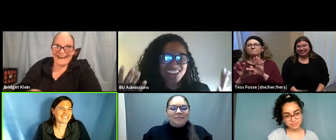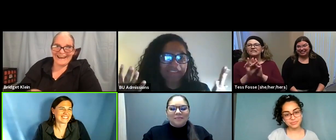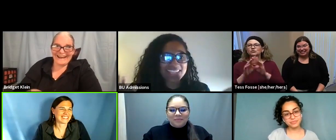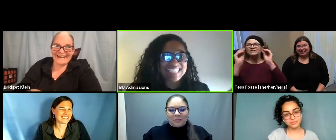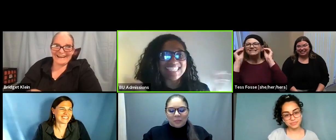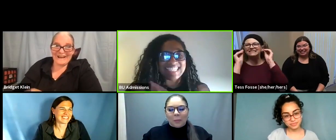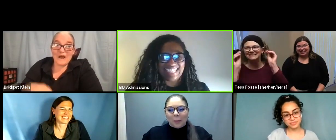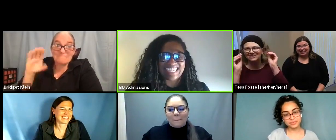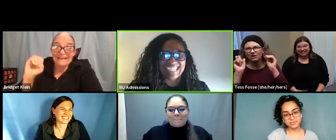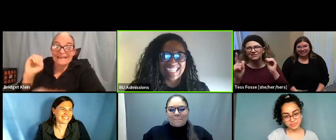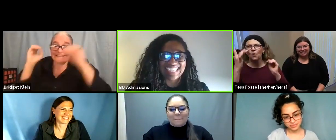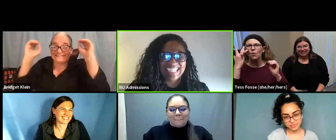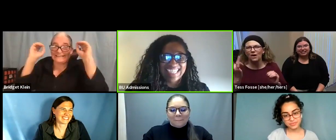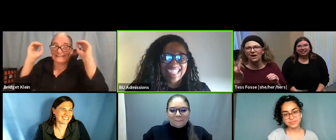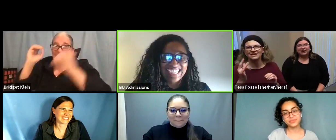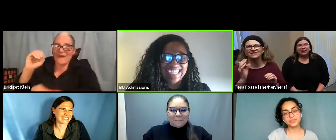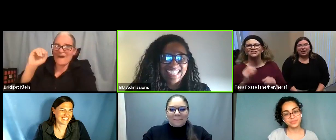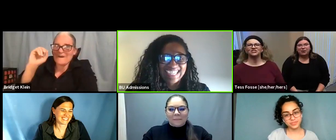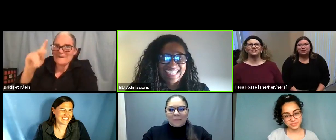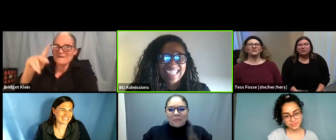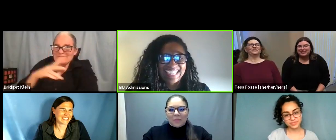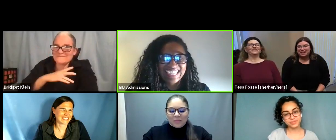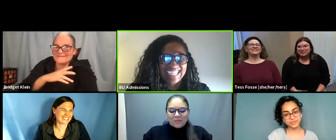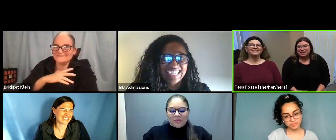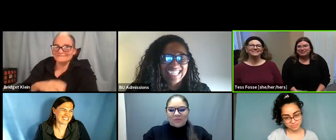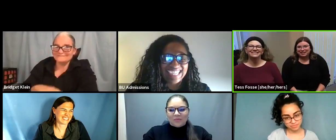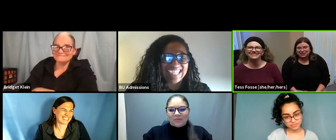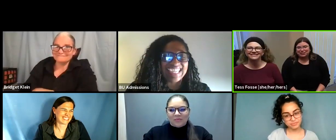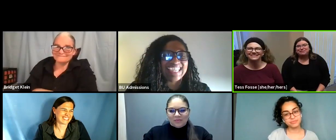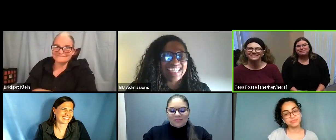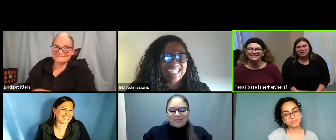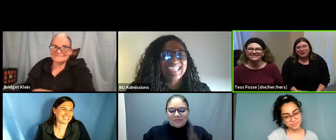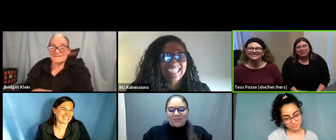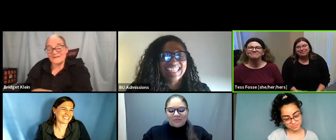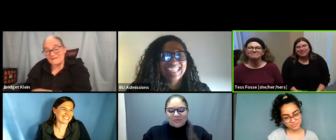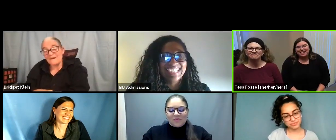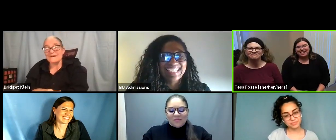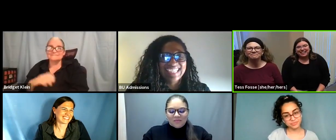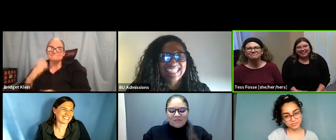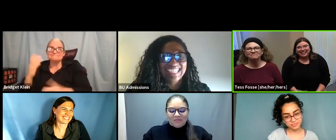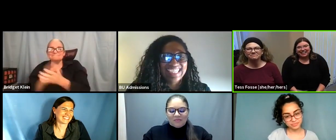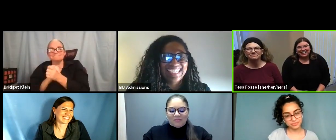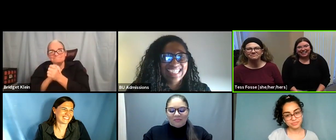Yes, why teaching? Oh, why did I become a teacher? Okay.